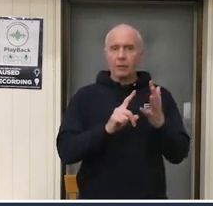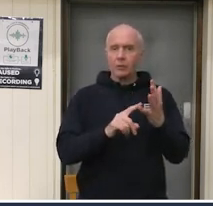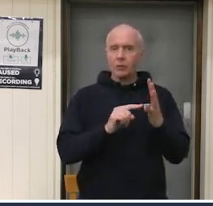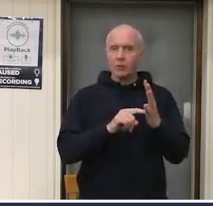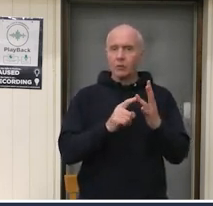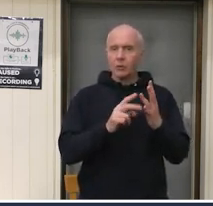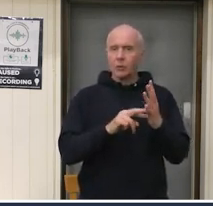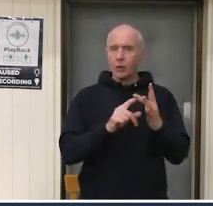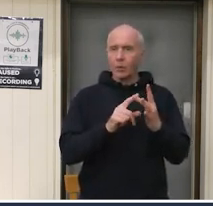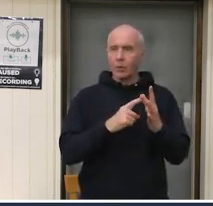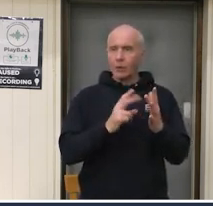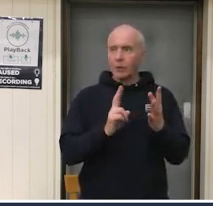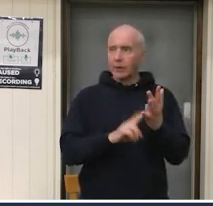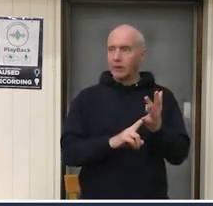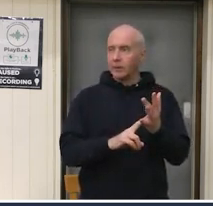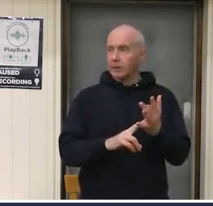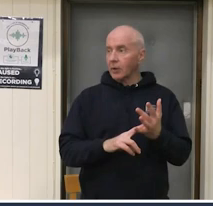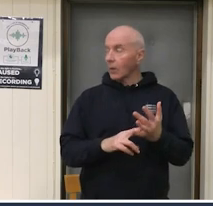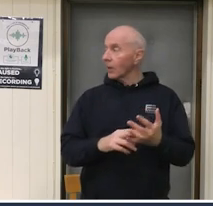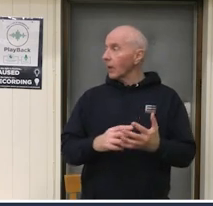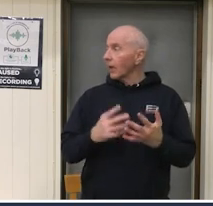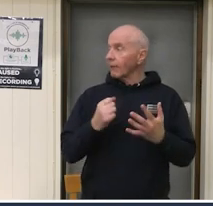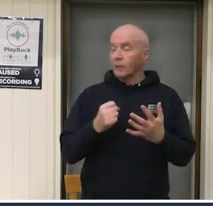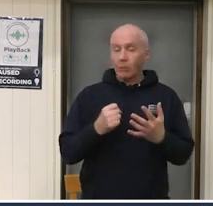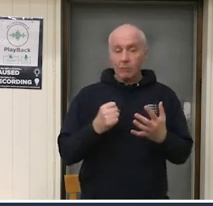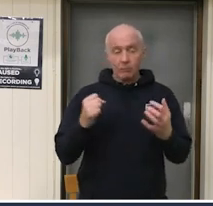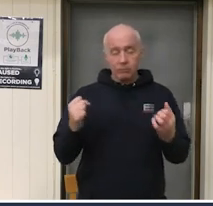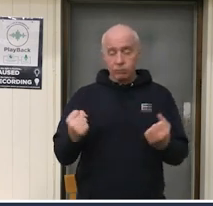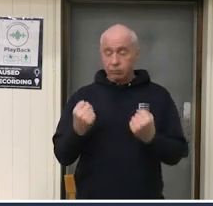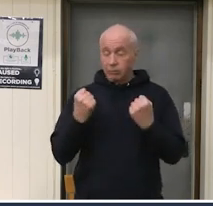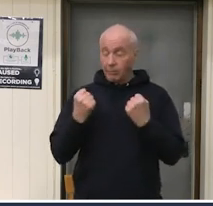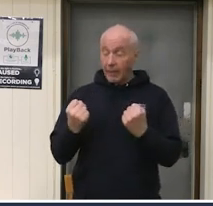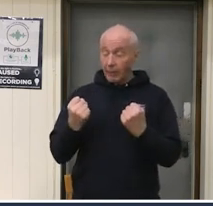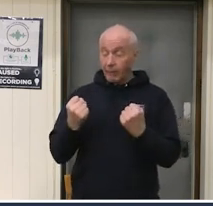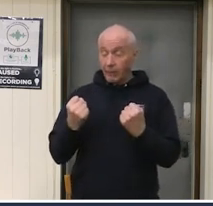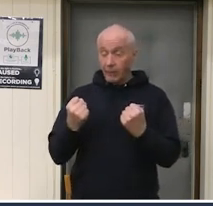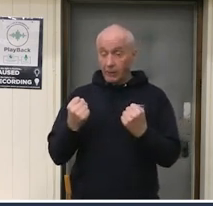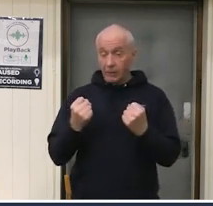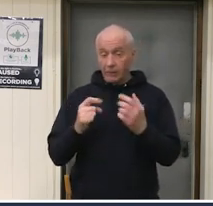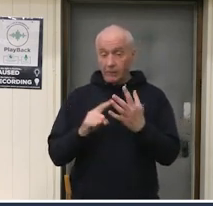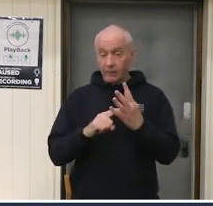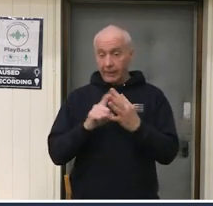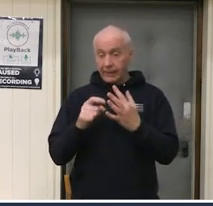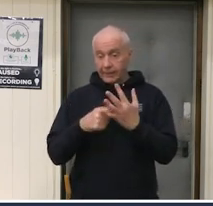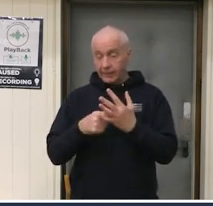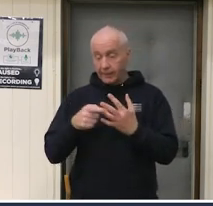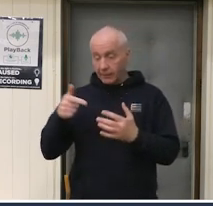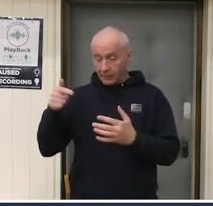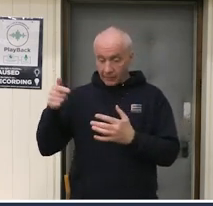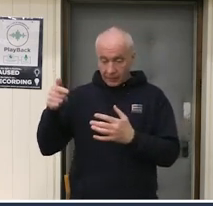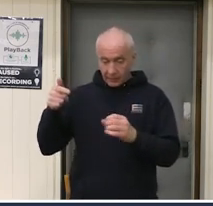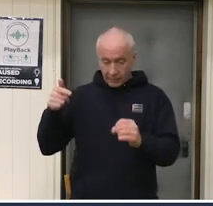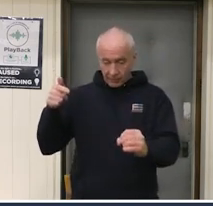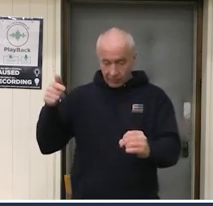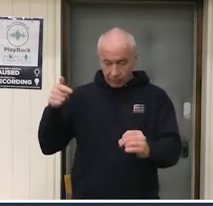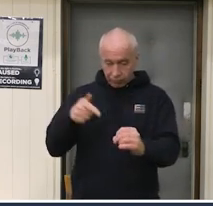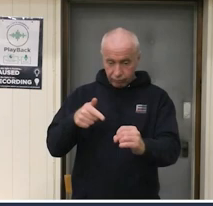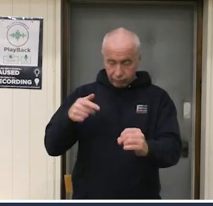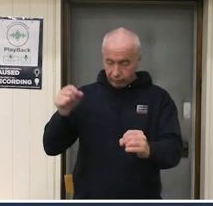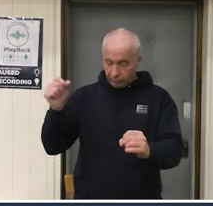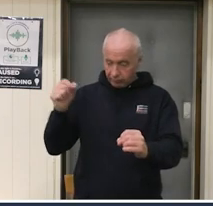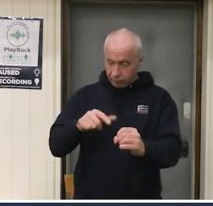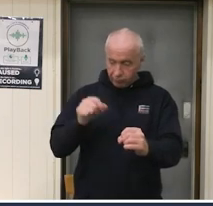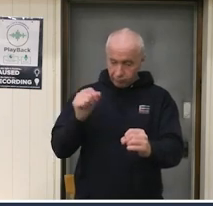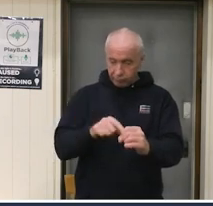So you take some very powerful lasers and you fire them onto the outside of